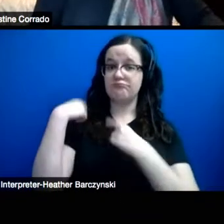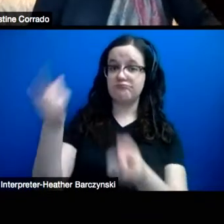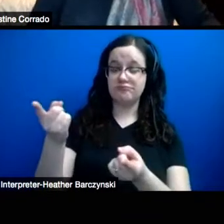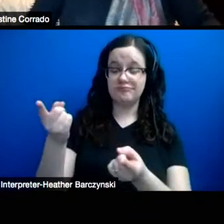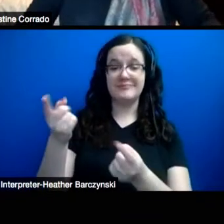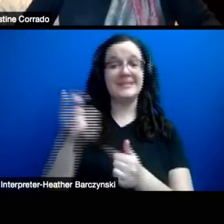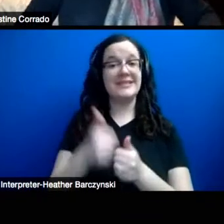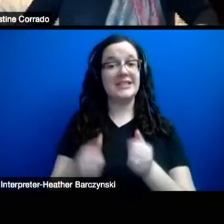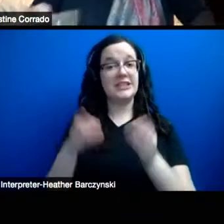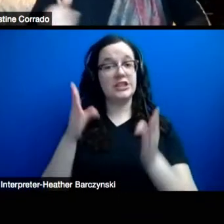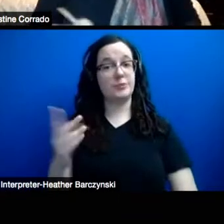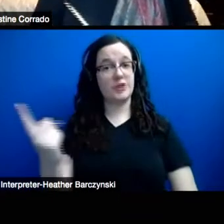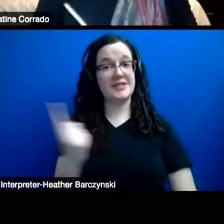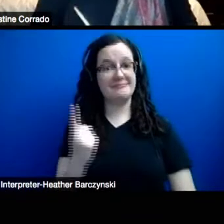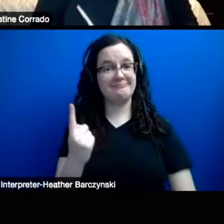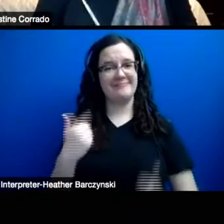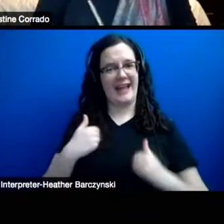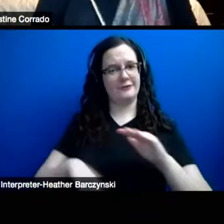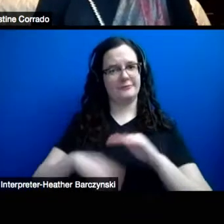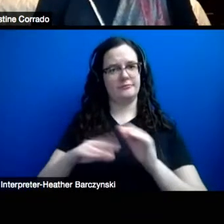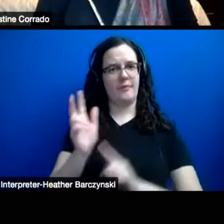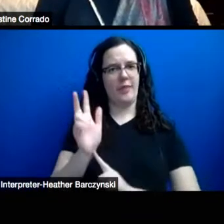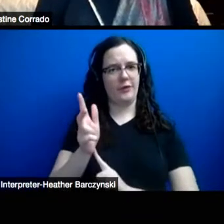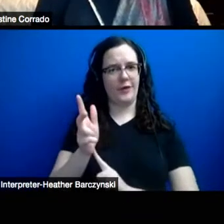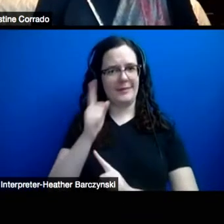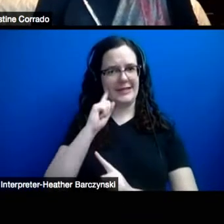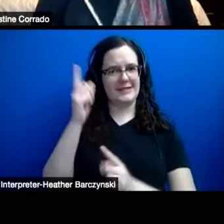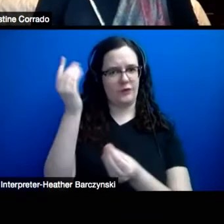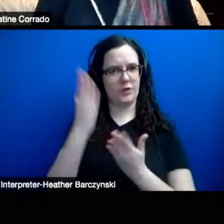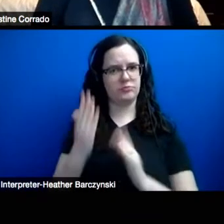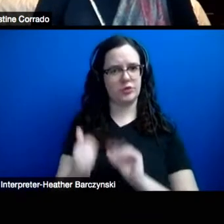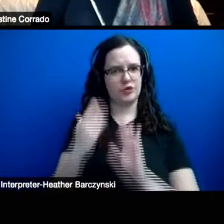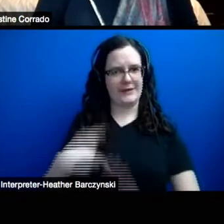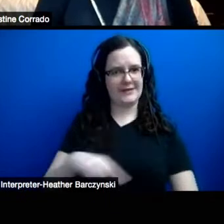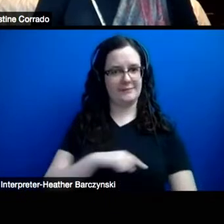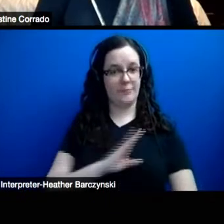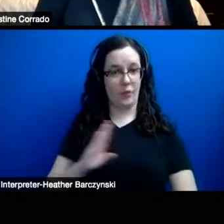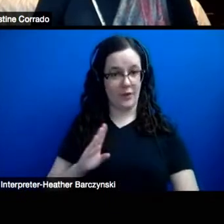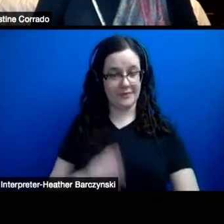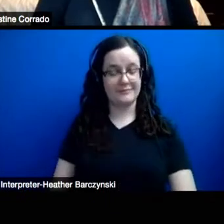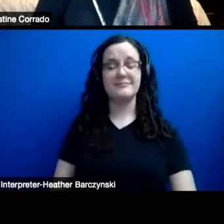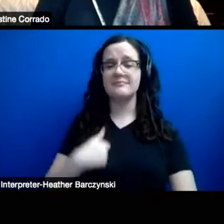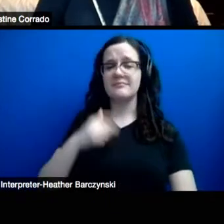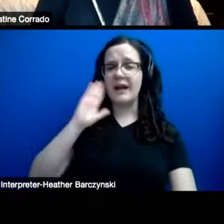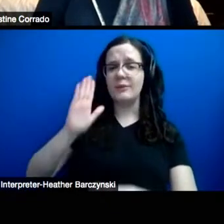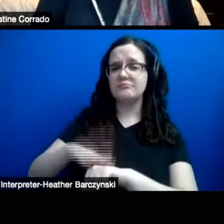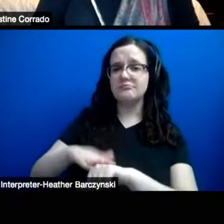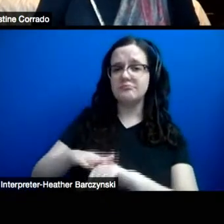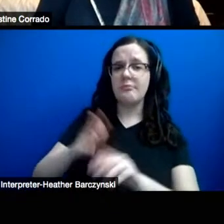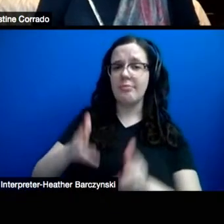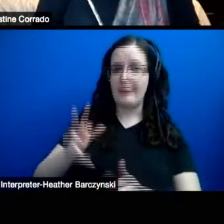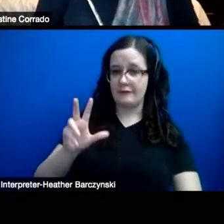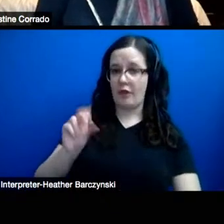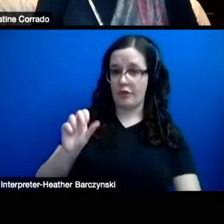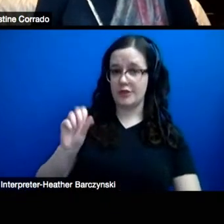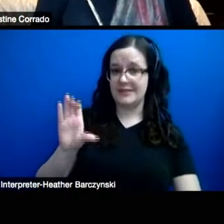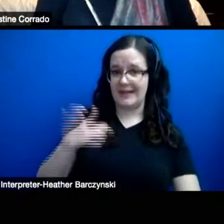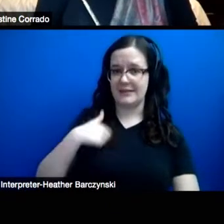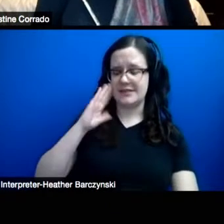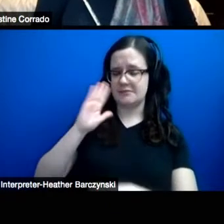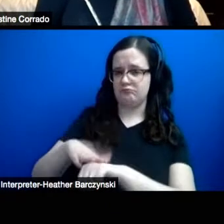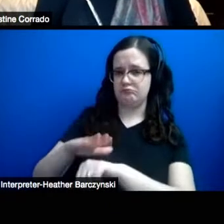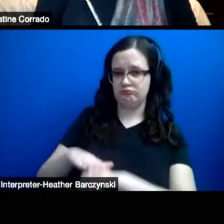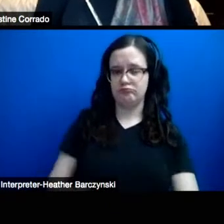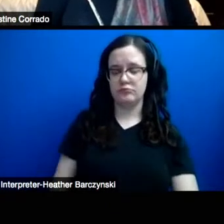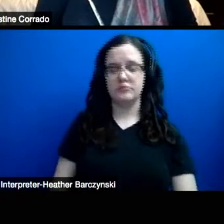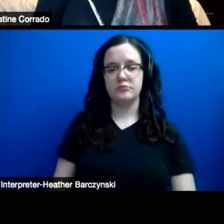minutes to address the board. I will advise speakers when they have 30 seconds left. I